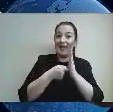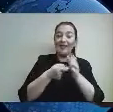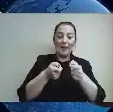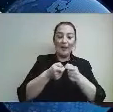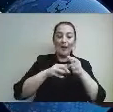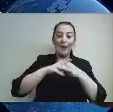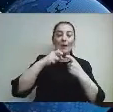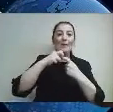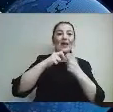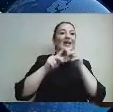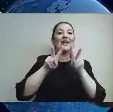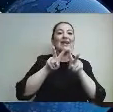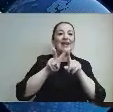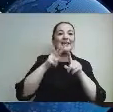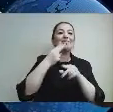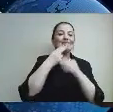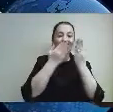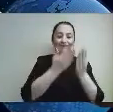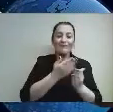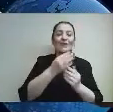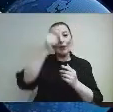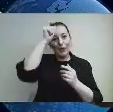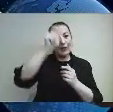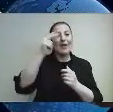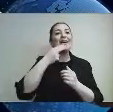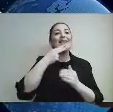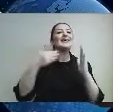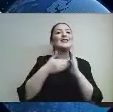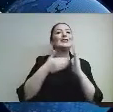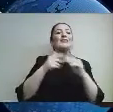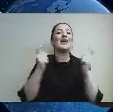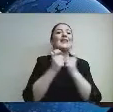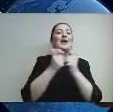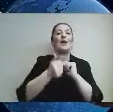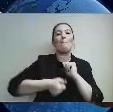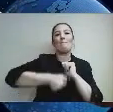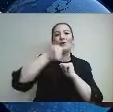of the executive board. When we say social entrepreneur,